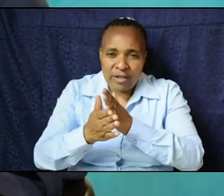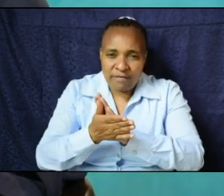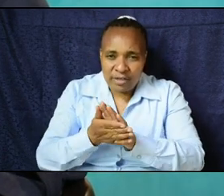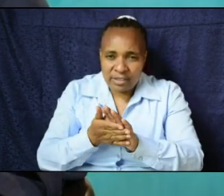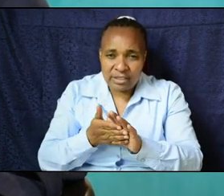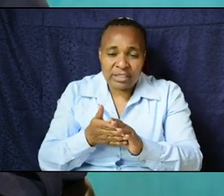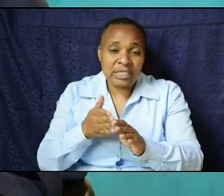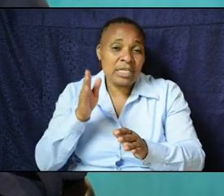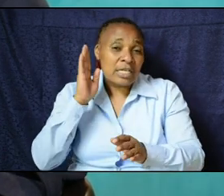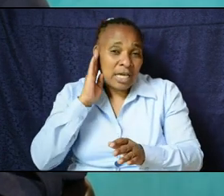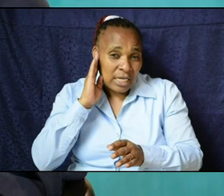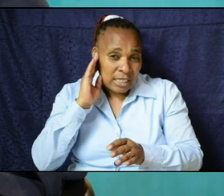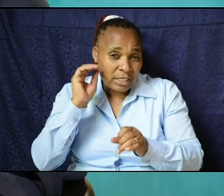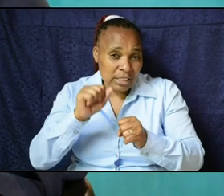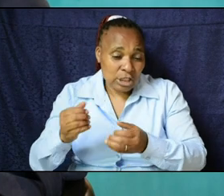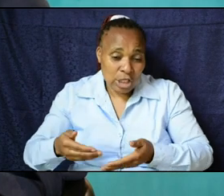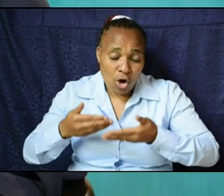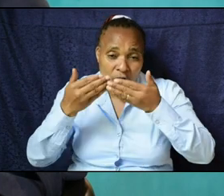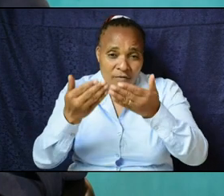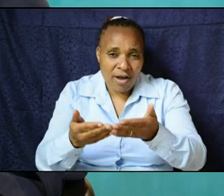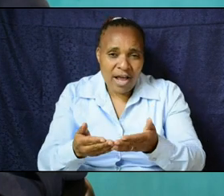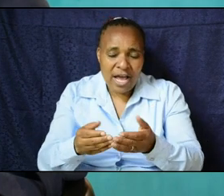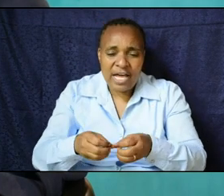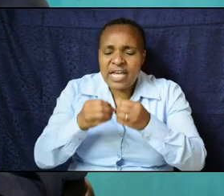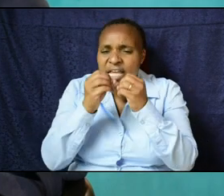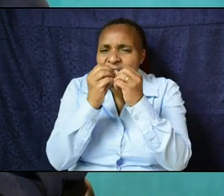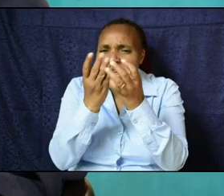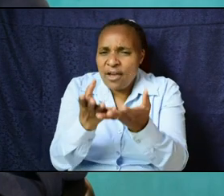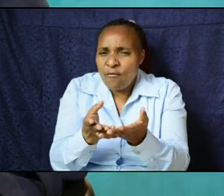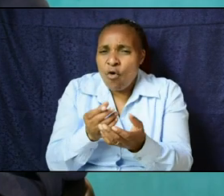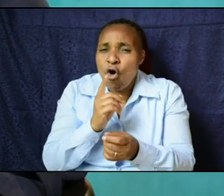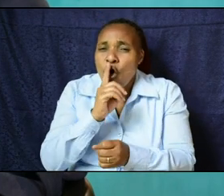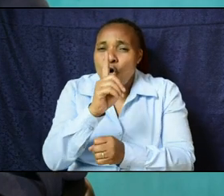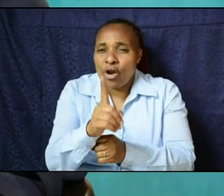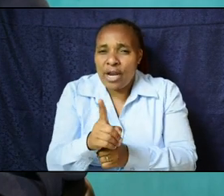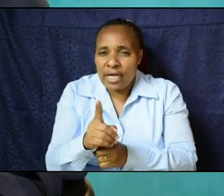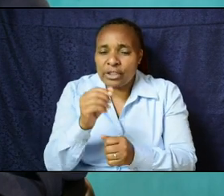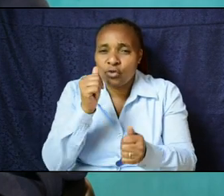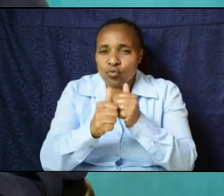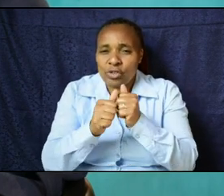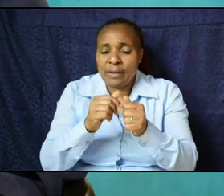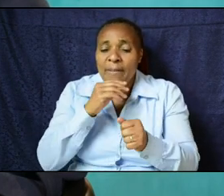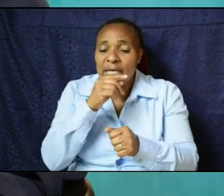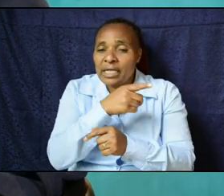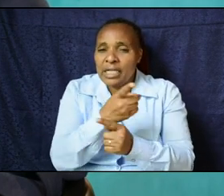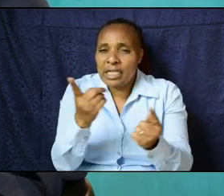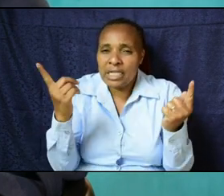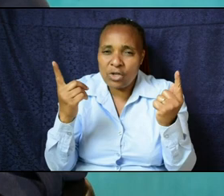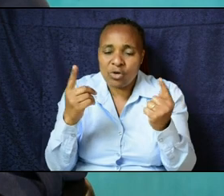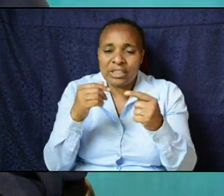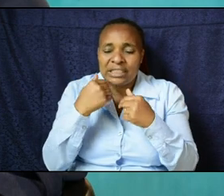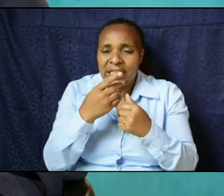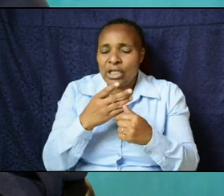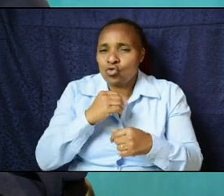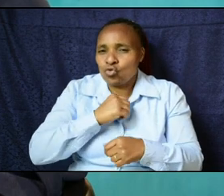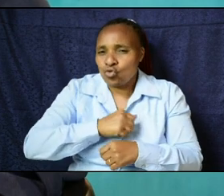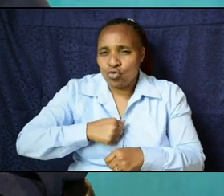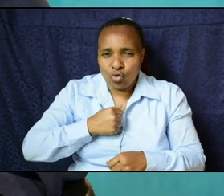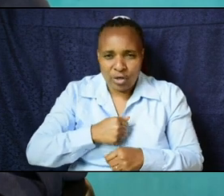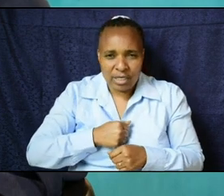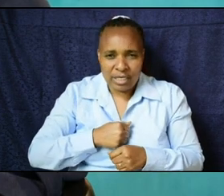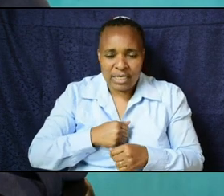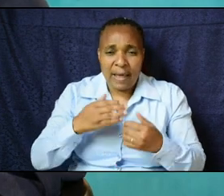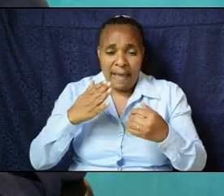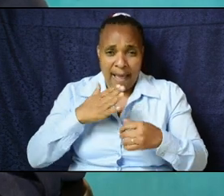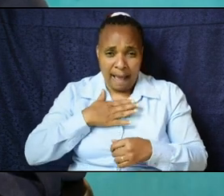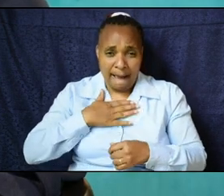hearing Judah's noble offer, he gave orders that all but these men should withdraw. Then, weeping aloud, he cried, 'I